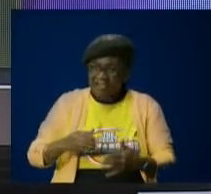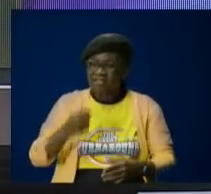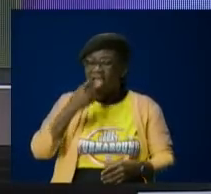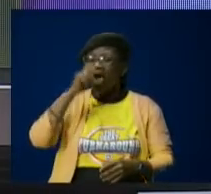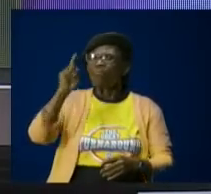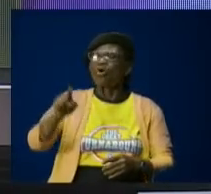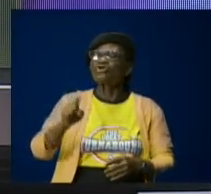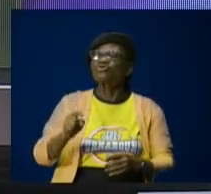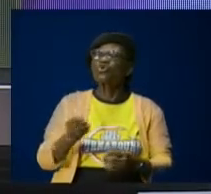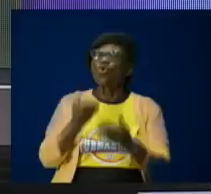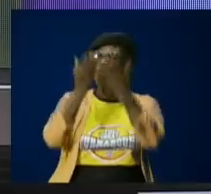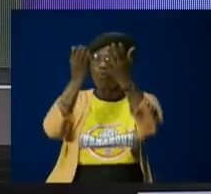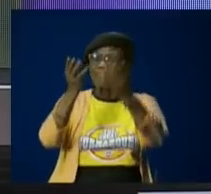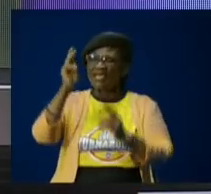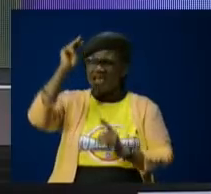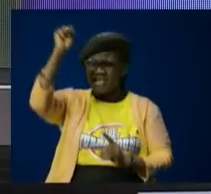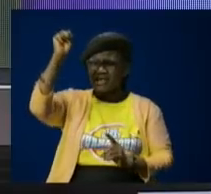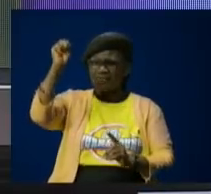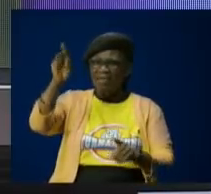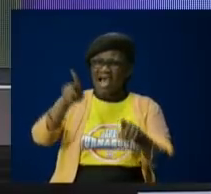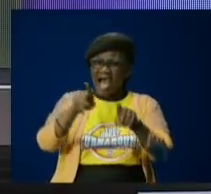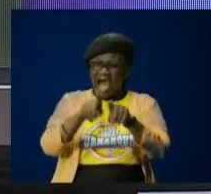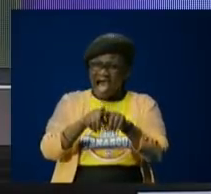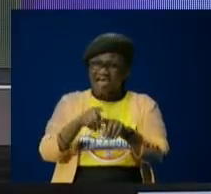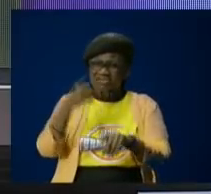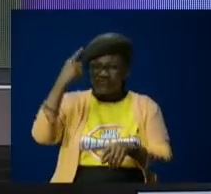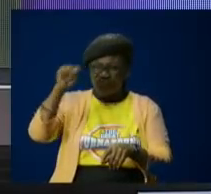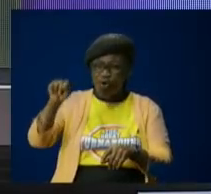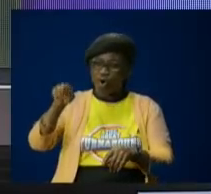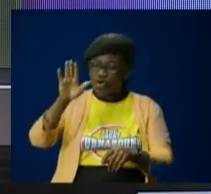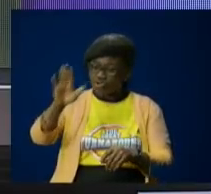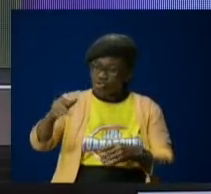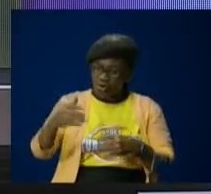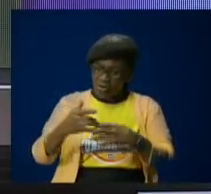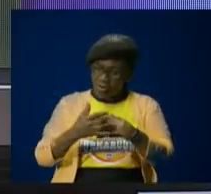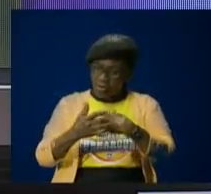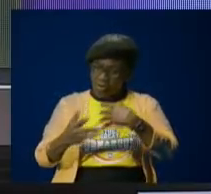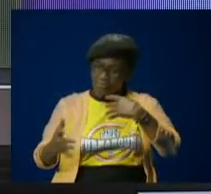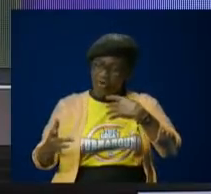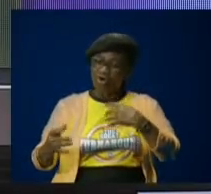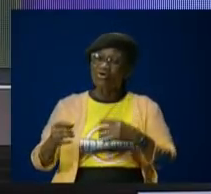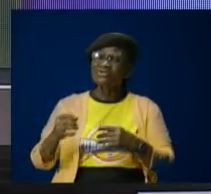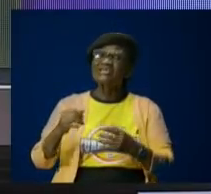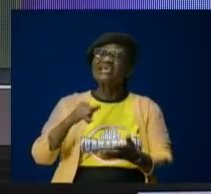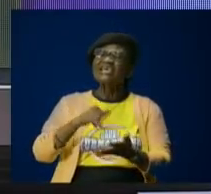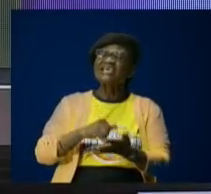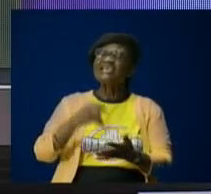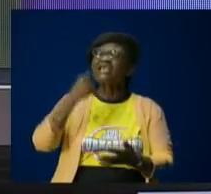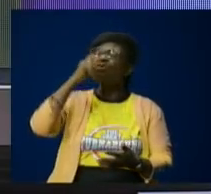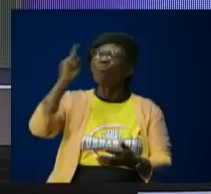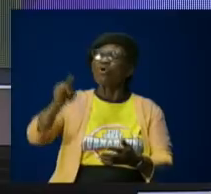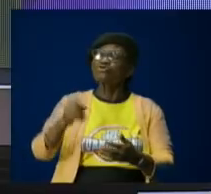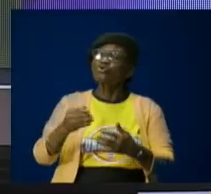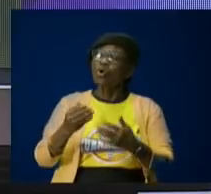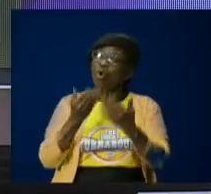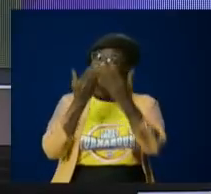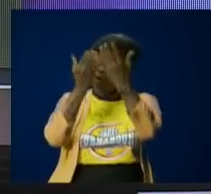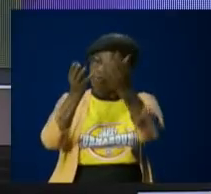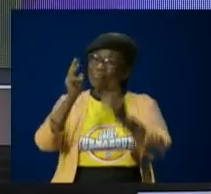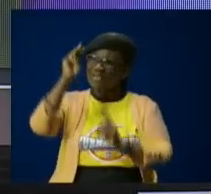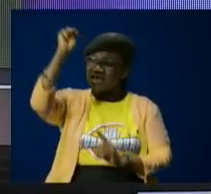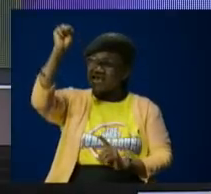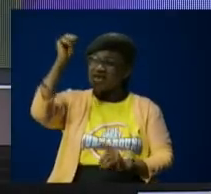As for your blood, it must obey him. Why? The